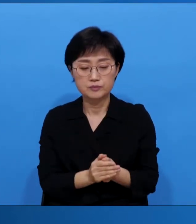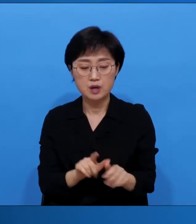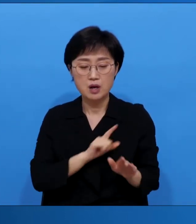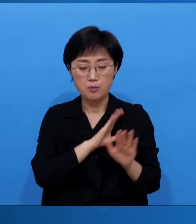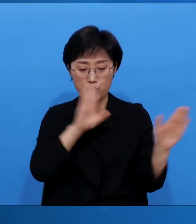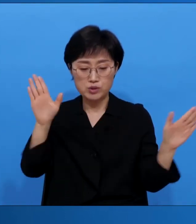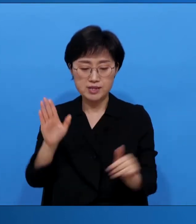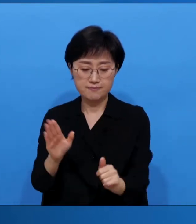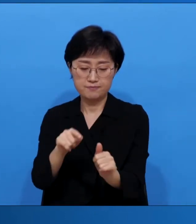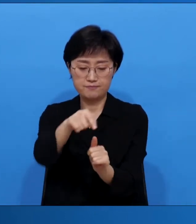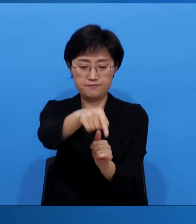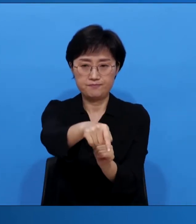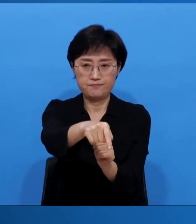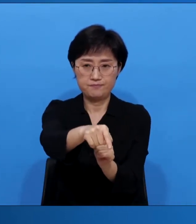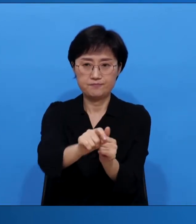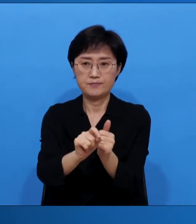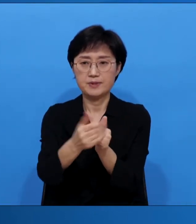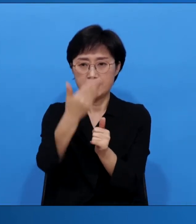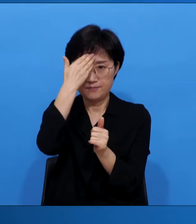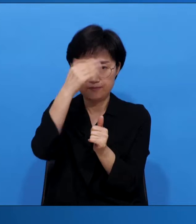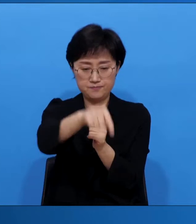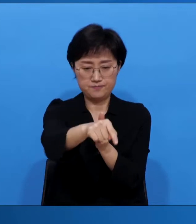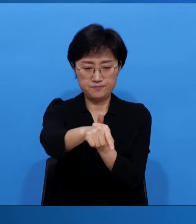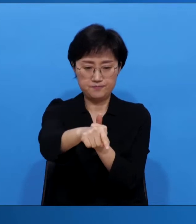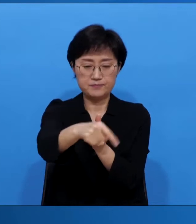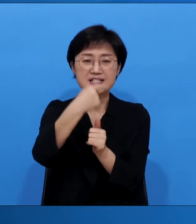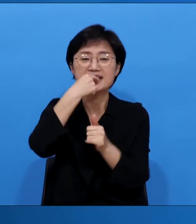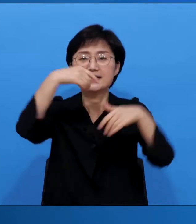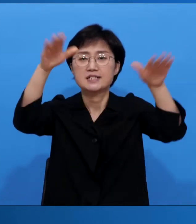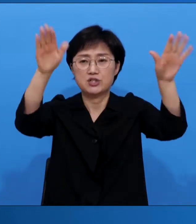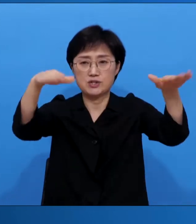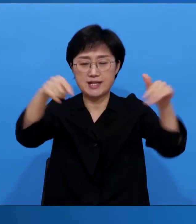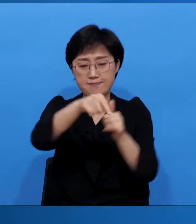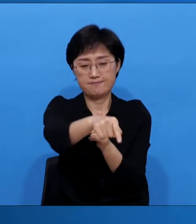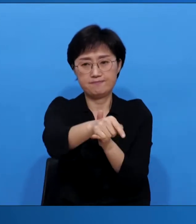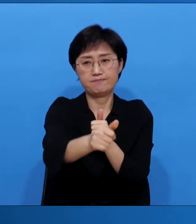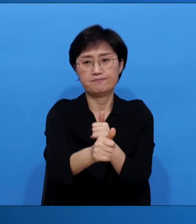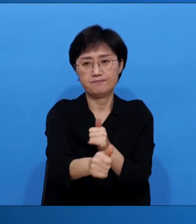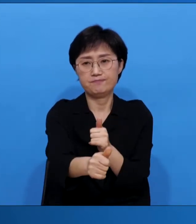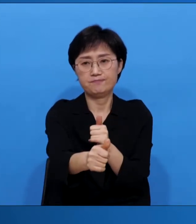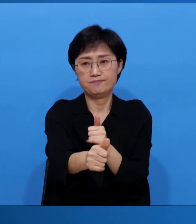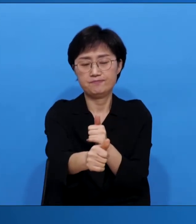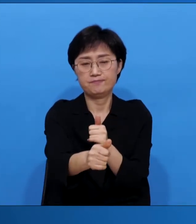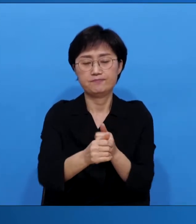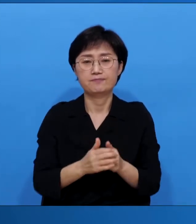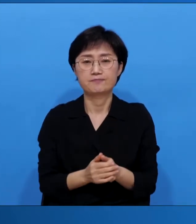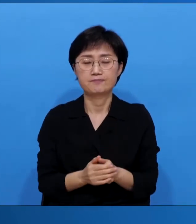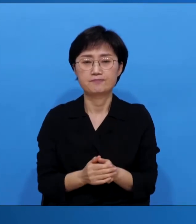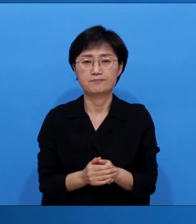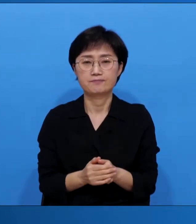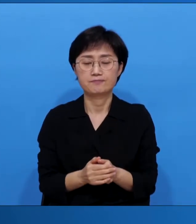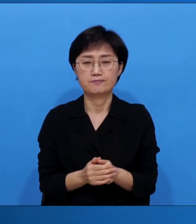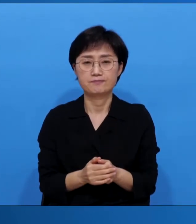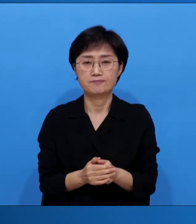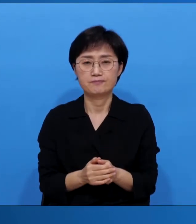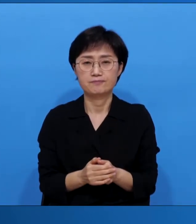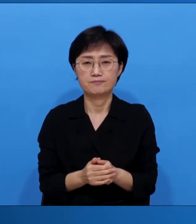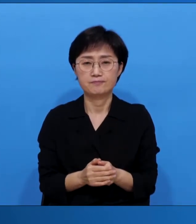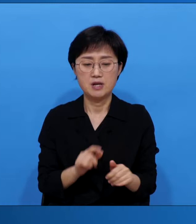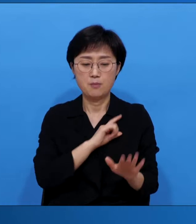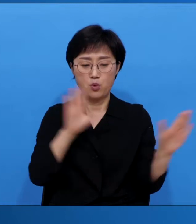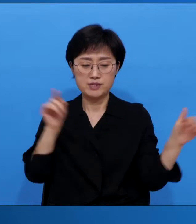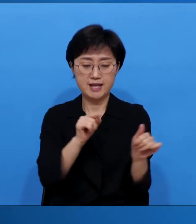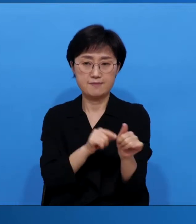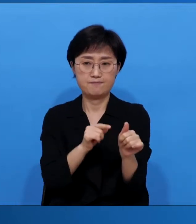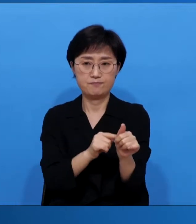that he held on to those words and he led the people out, and Exodus 14:19 records that God sent his angel before Moses.